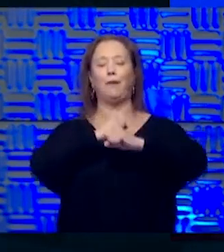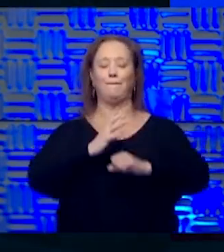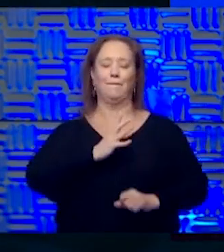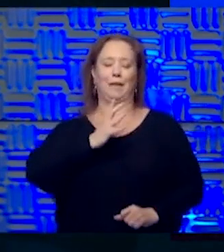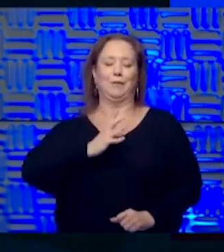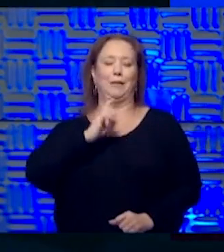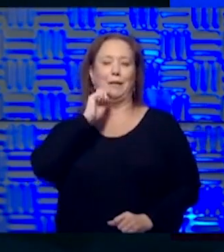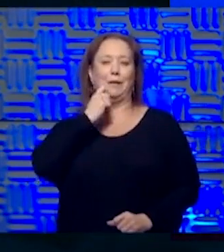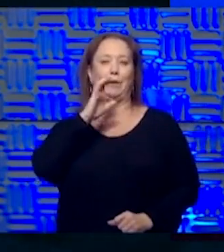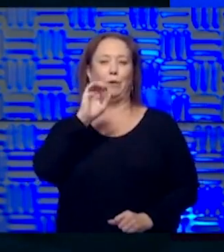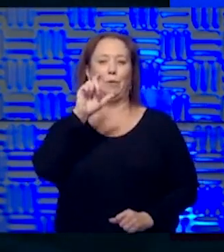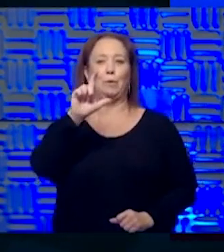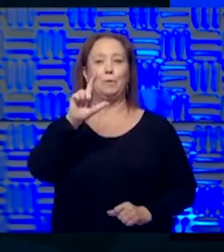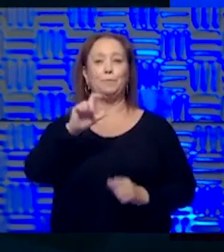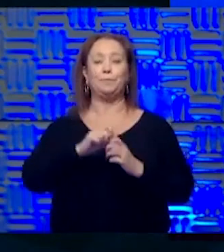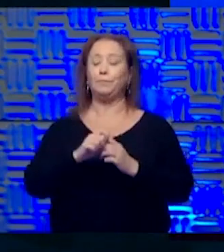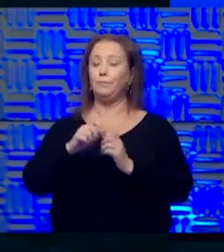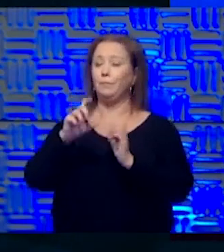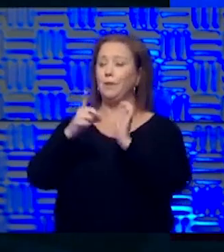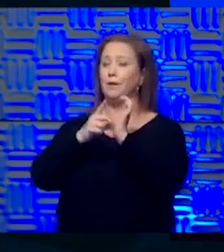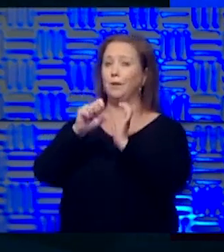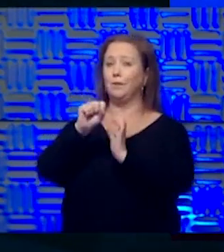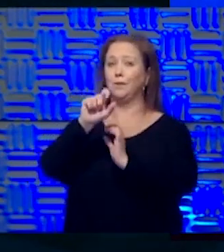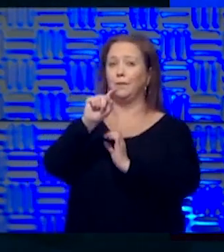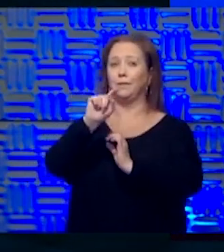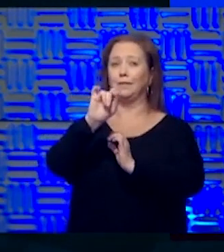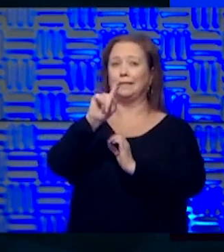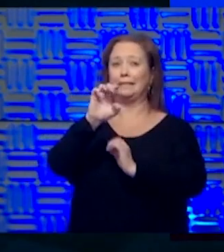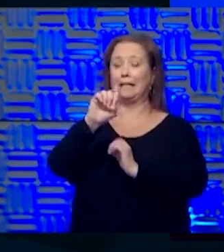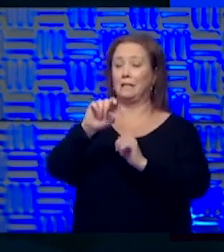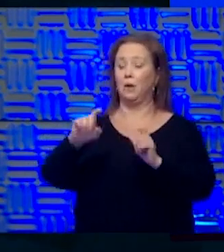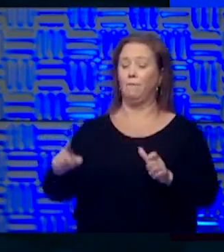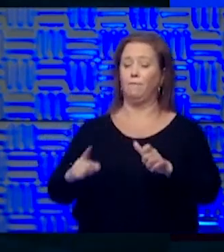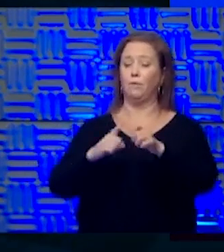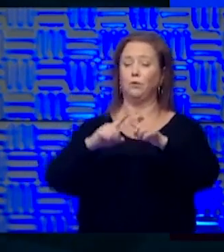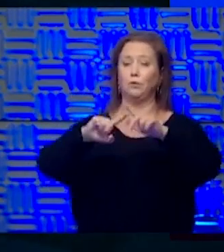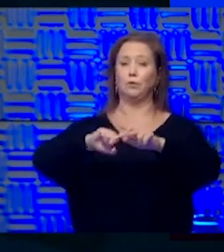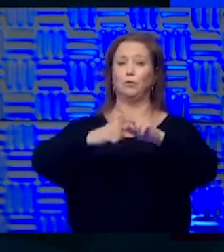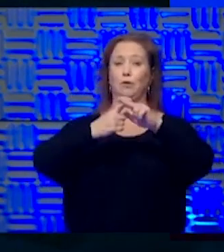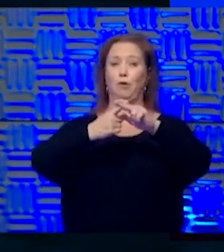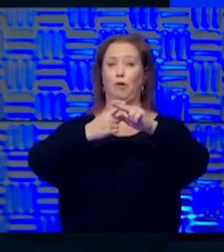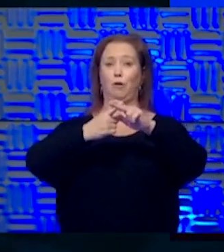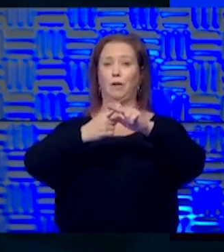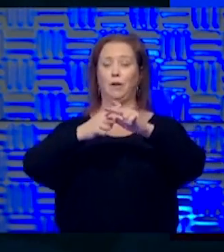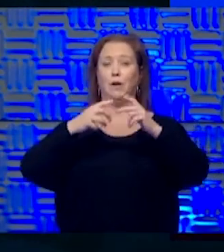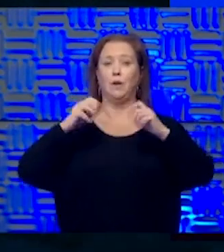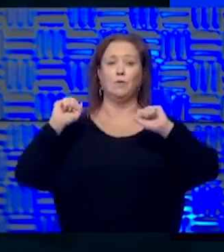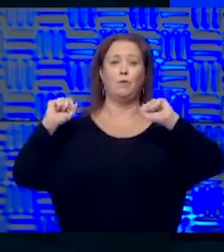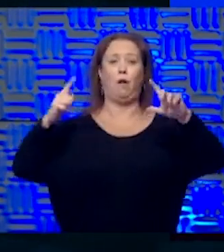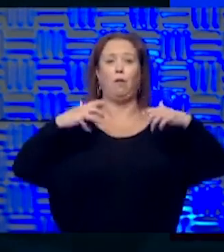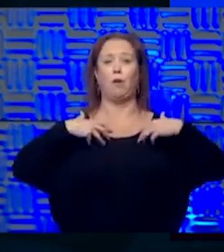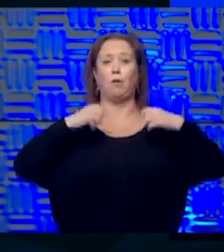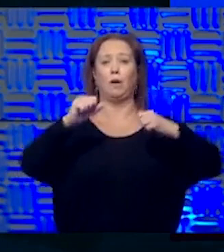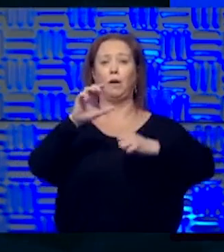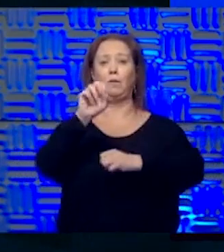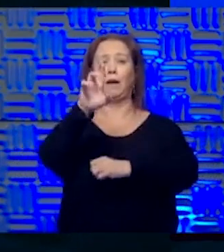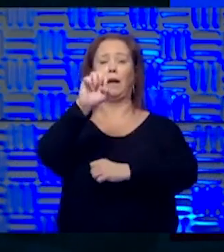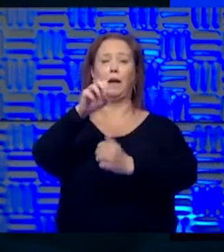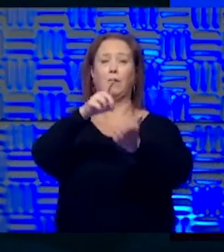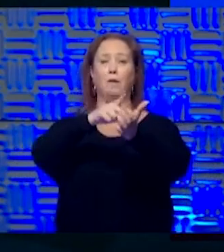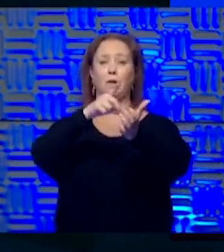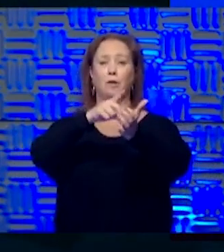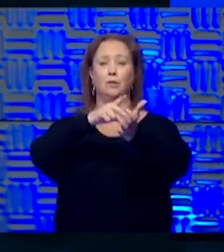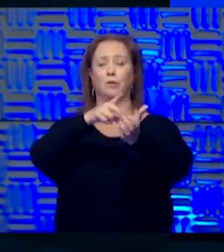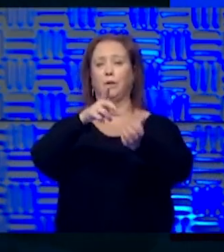Dr. Stites, I would like to add, too, that when we first started doing this, to all of our healthcare providers, whether